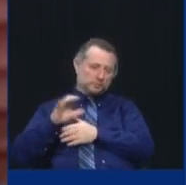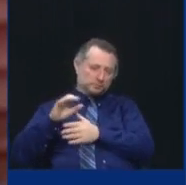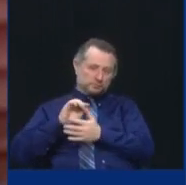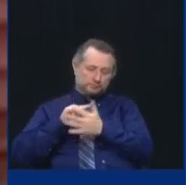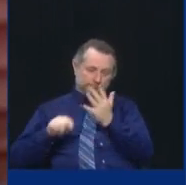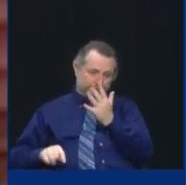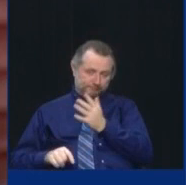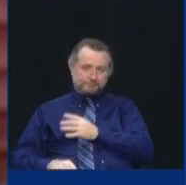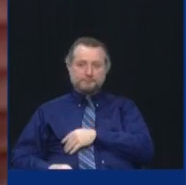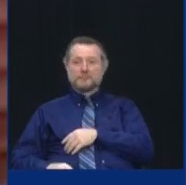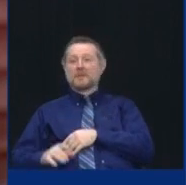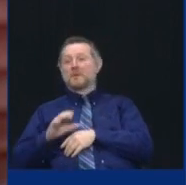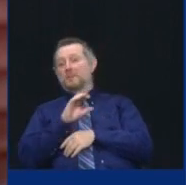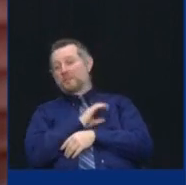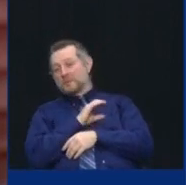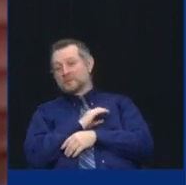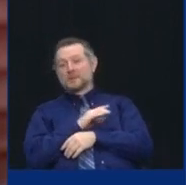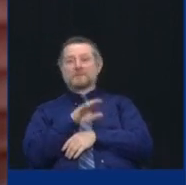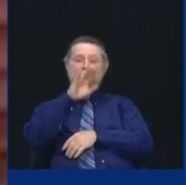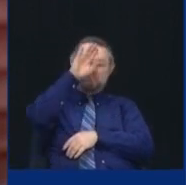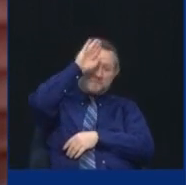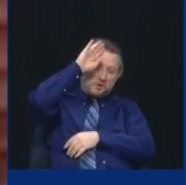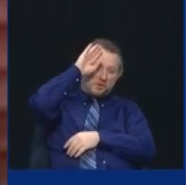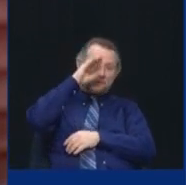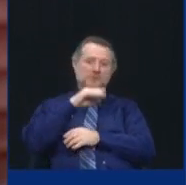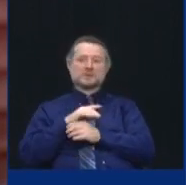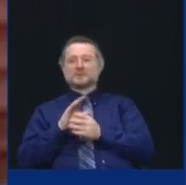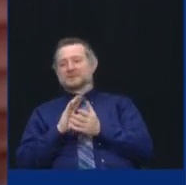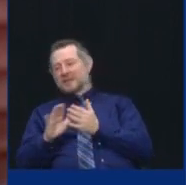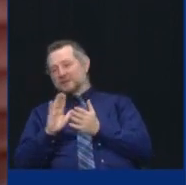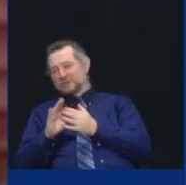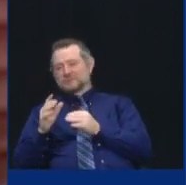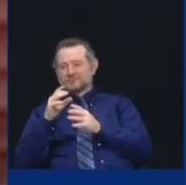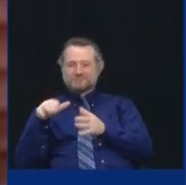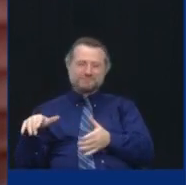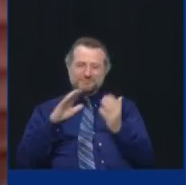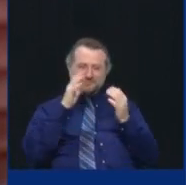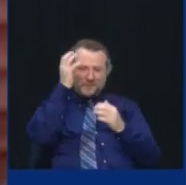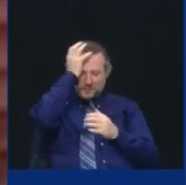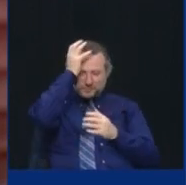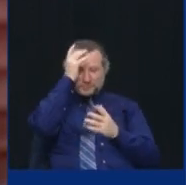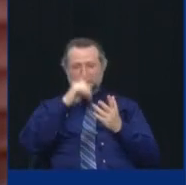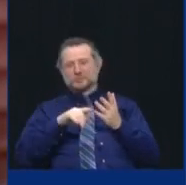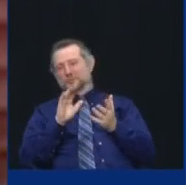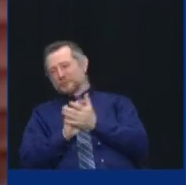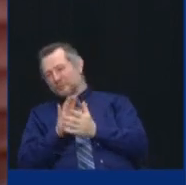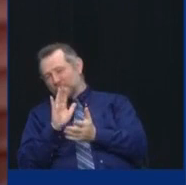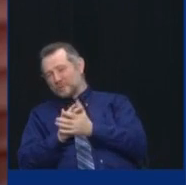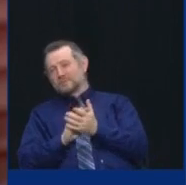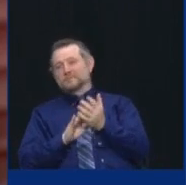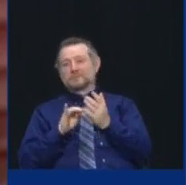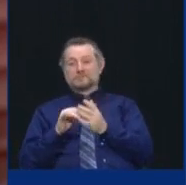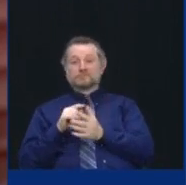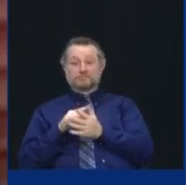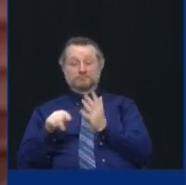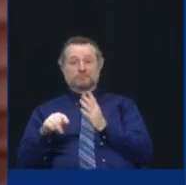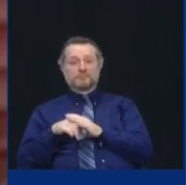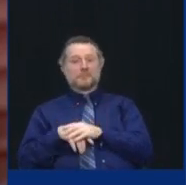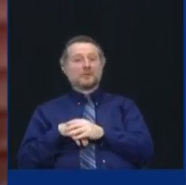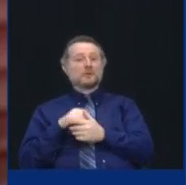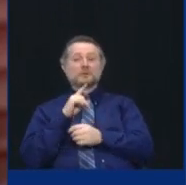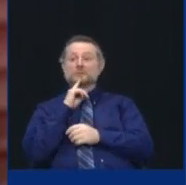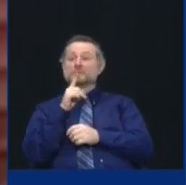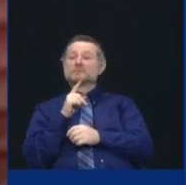of police, fire, sanitation, run the schools pursuant to state law,